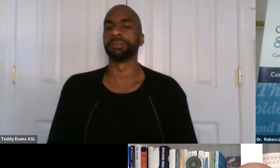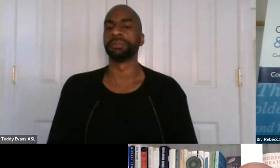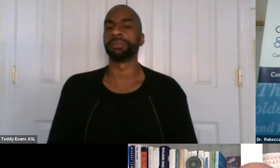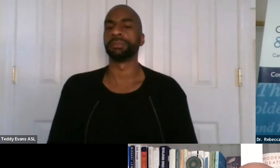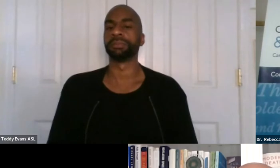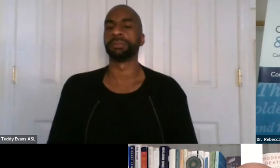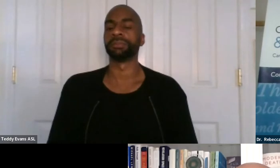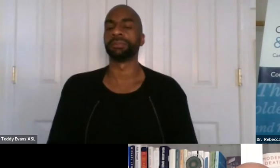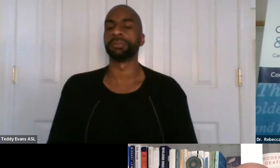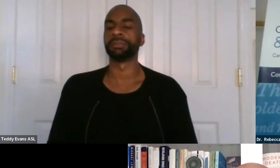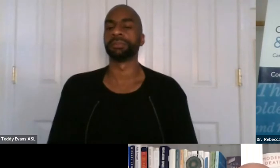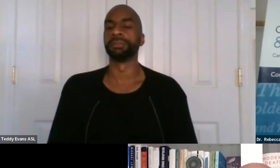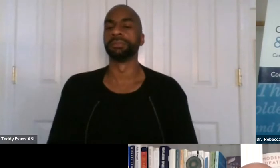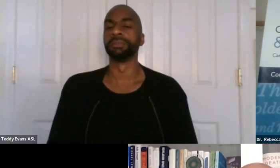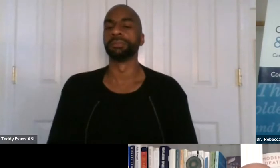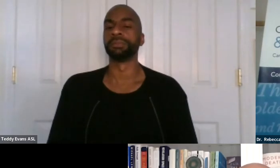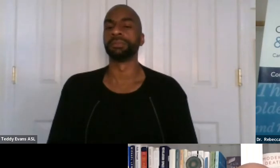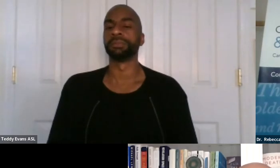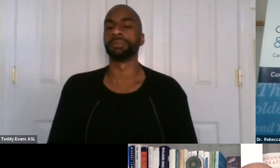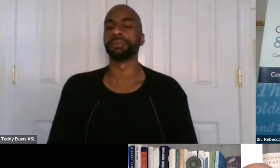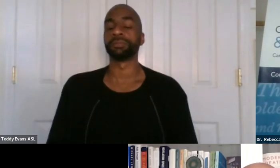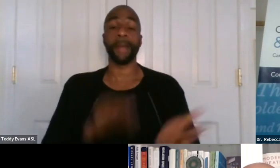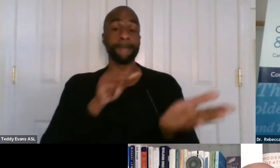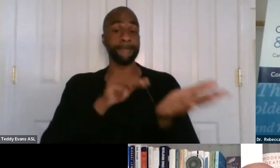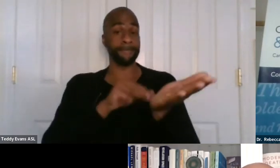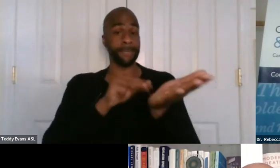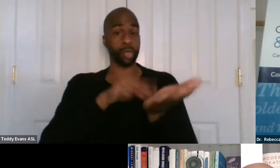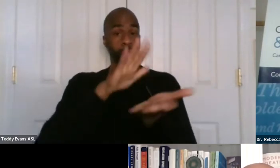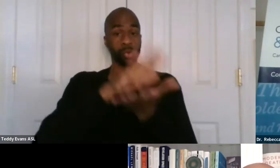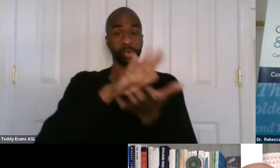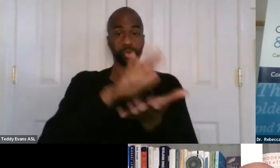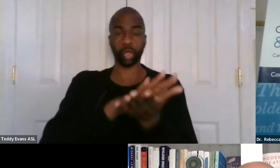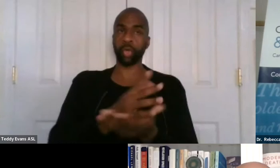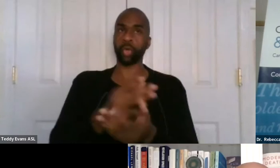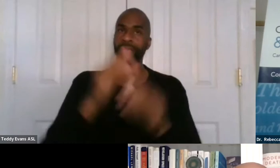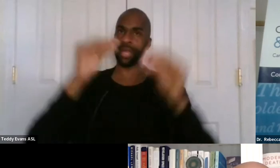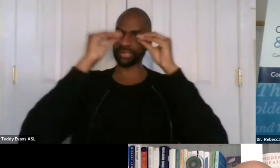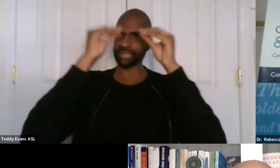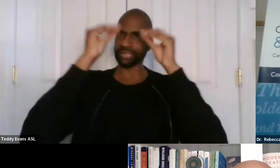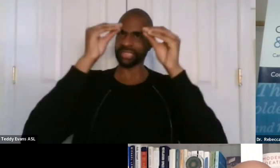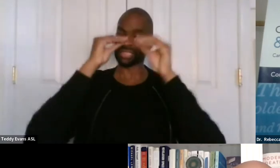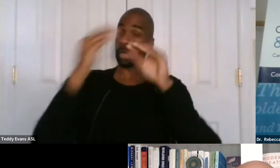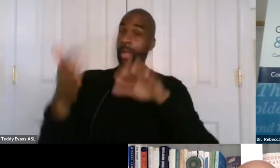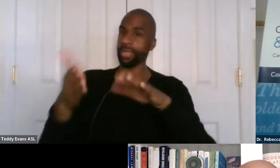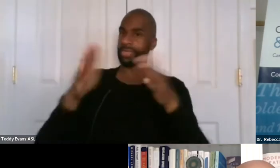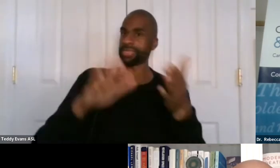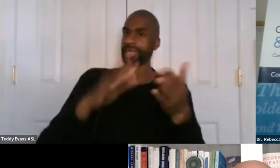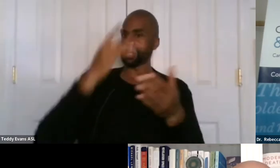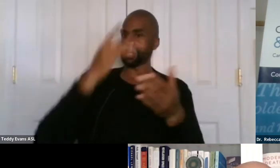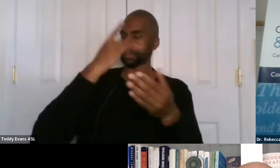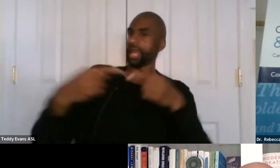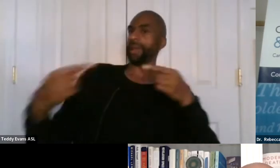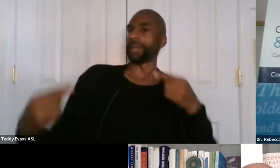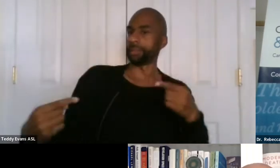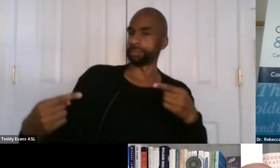focused, in medical school, we are taught that death is the enemy. And yet, if that is the case, then why do we always